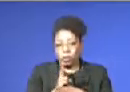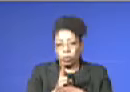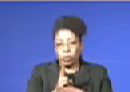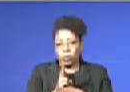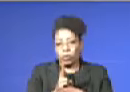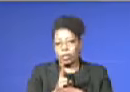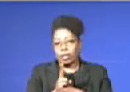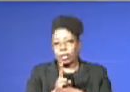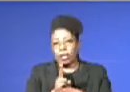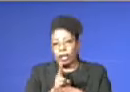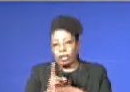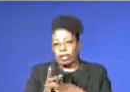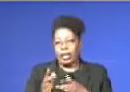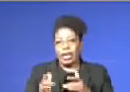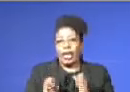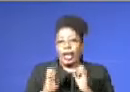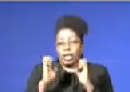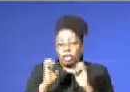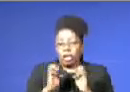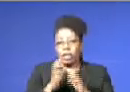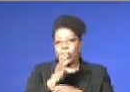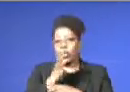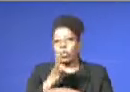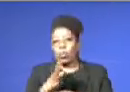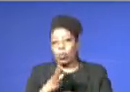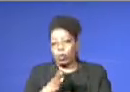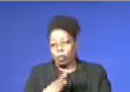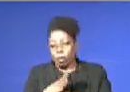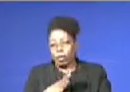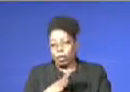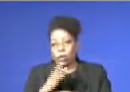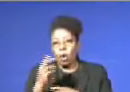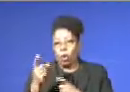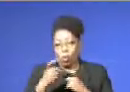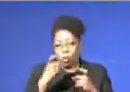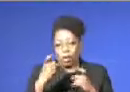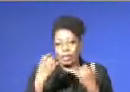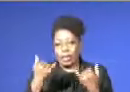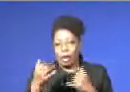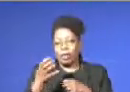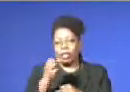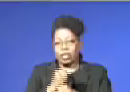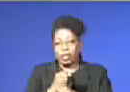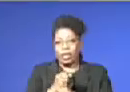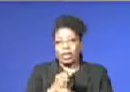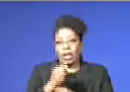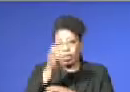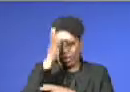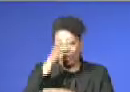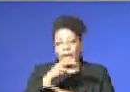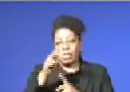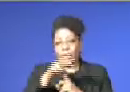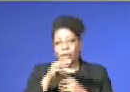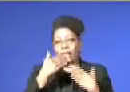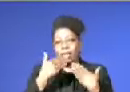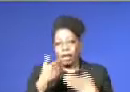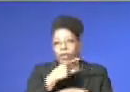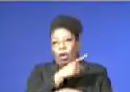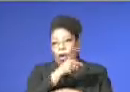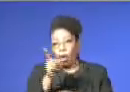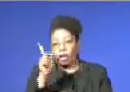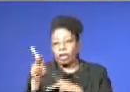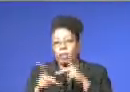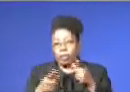women who won the championship for the women on the women's side, and now we took the men's championship. So we're thankful to all our fans, to everybody that came